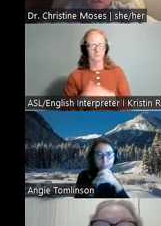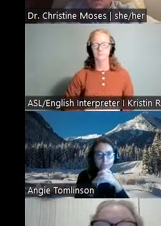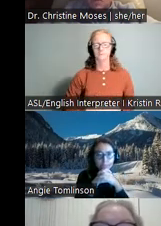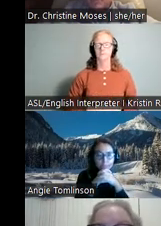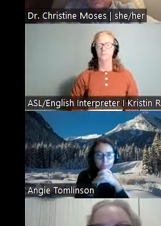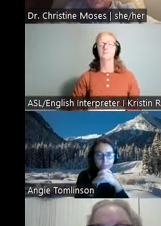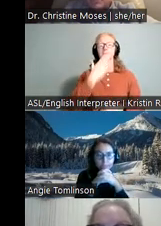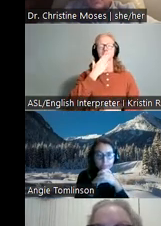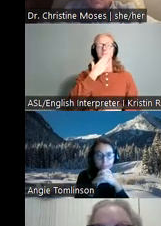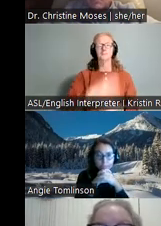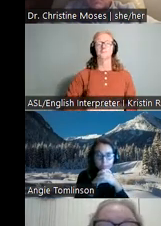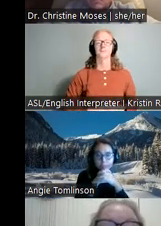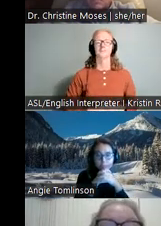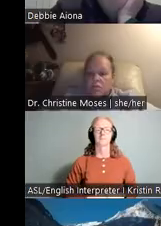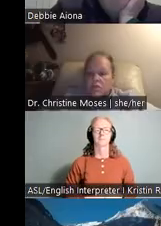Thank you.